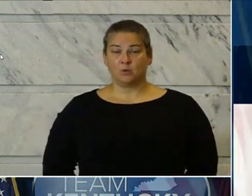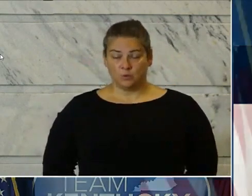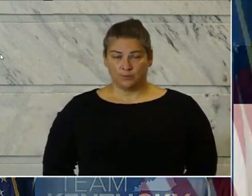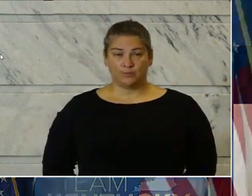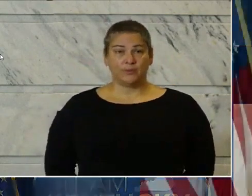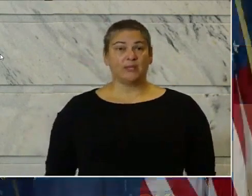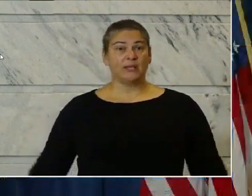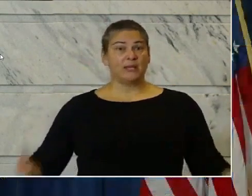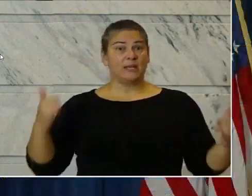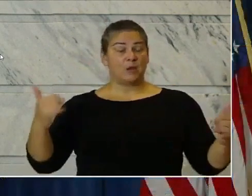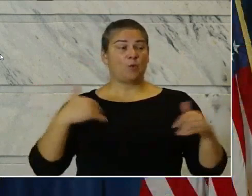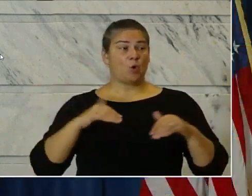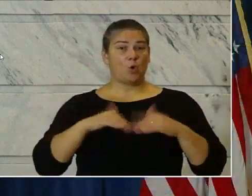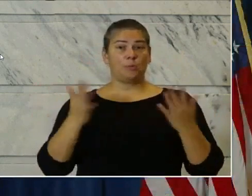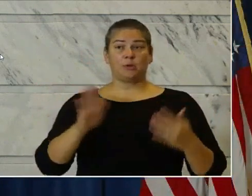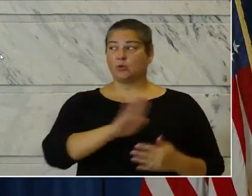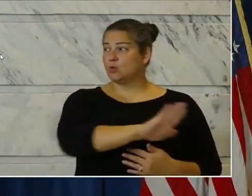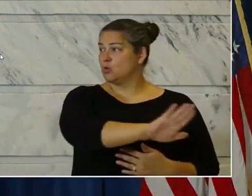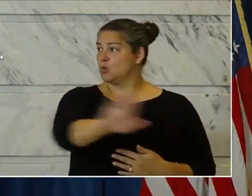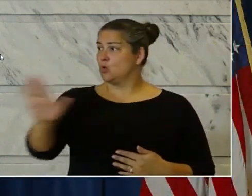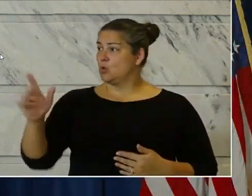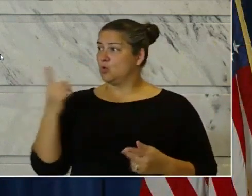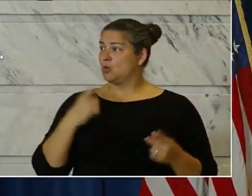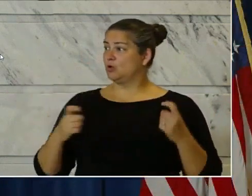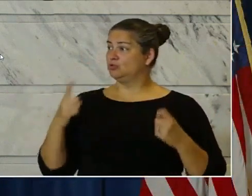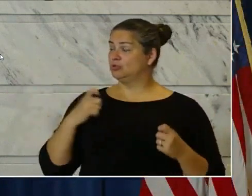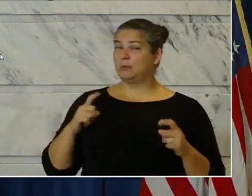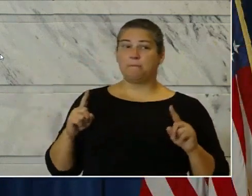to questions, but